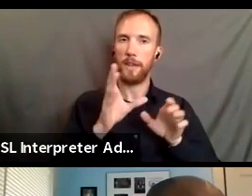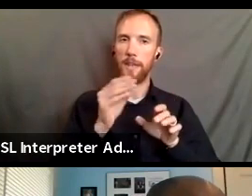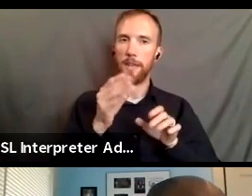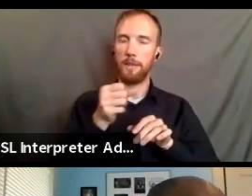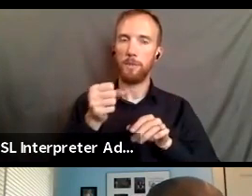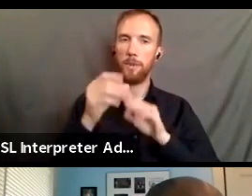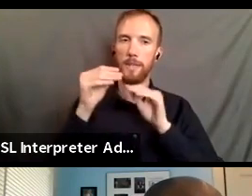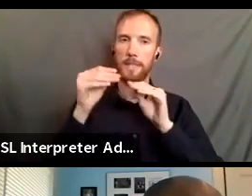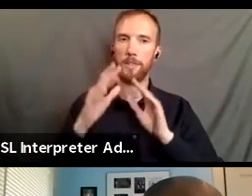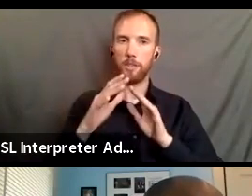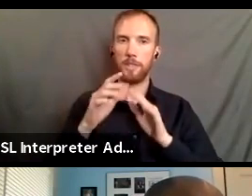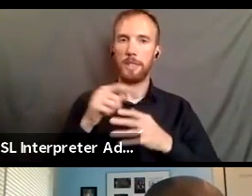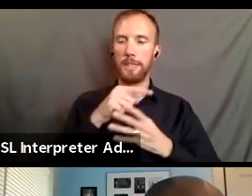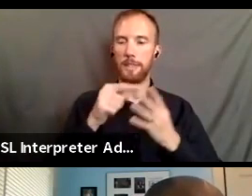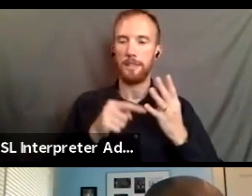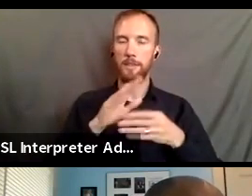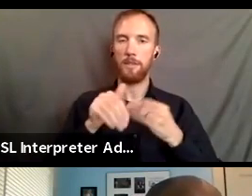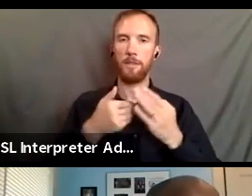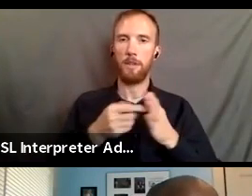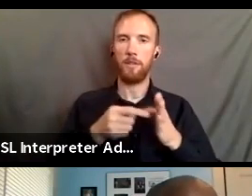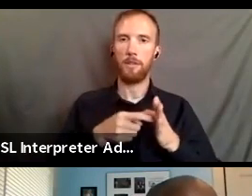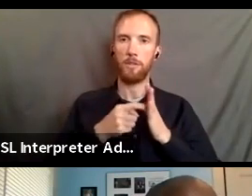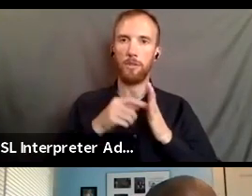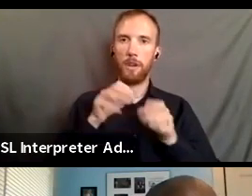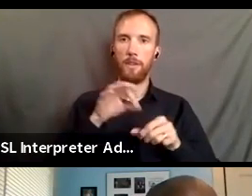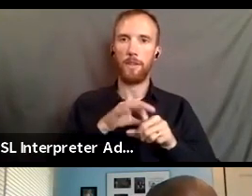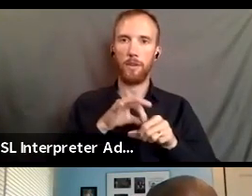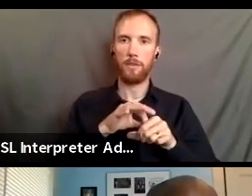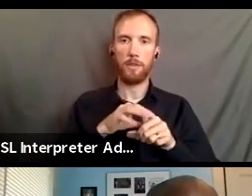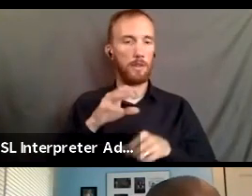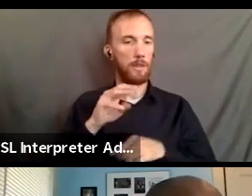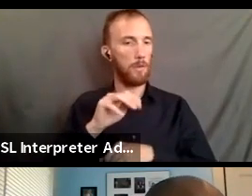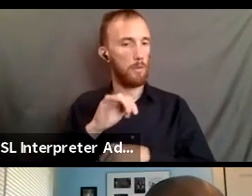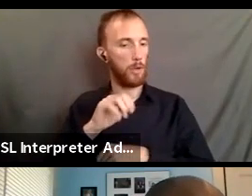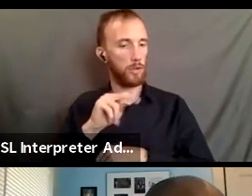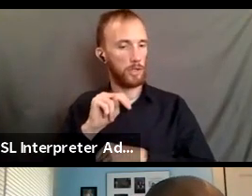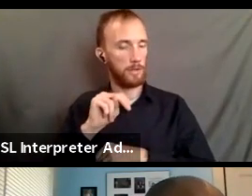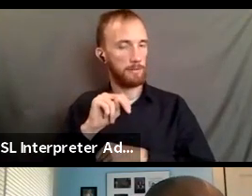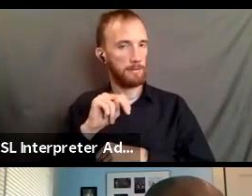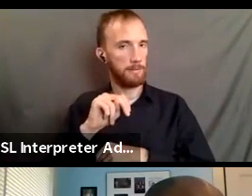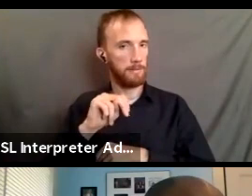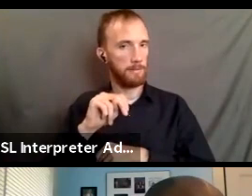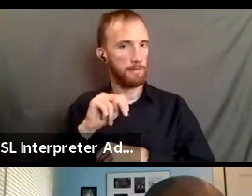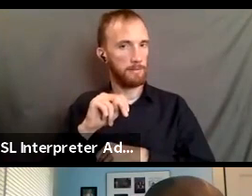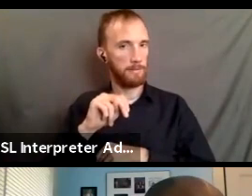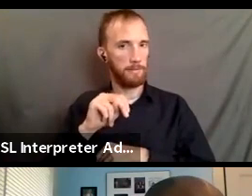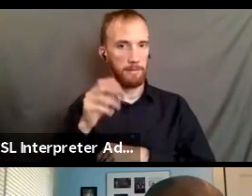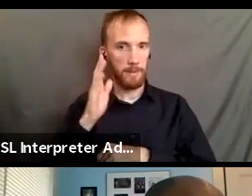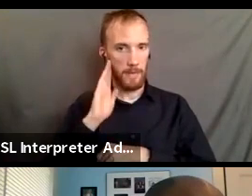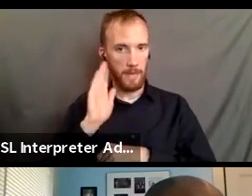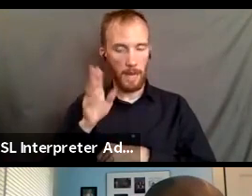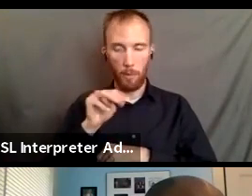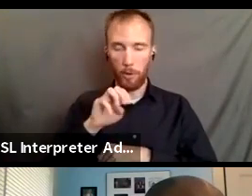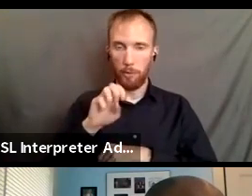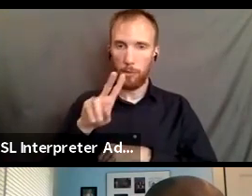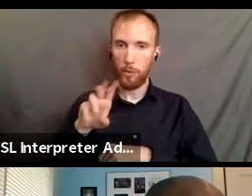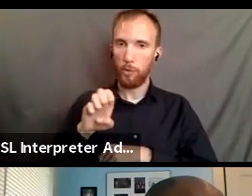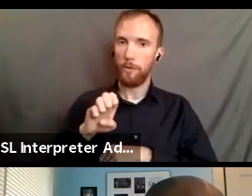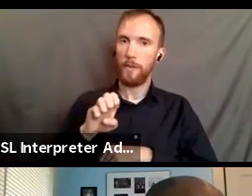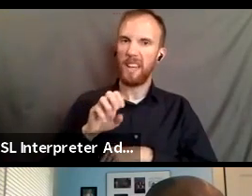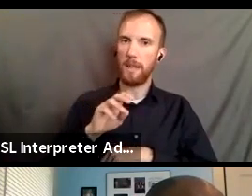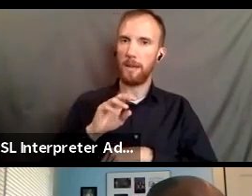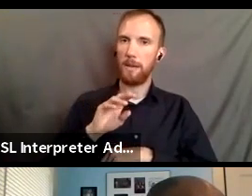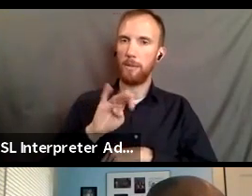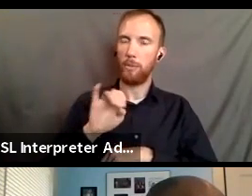president these items do require a vote is there a motion moved second